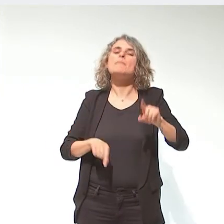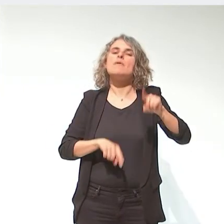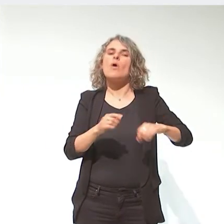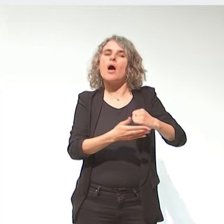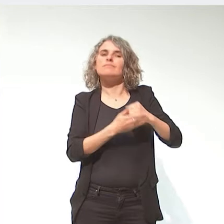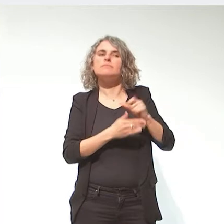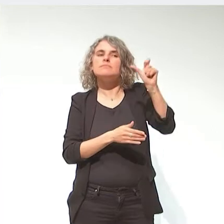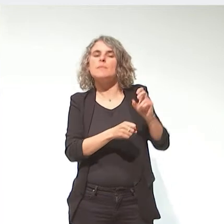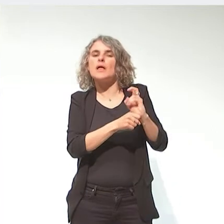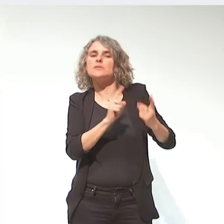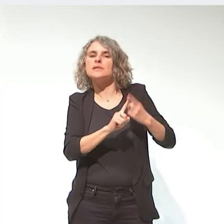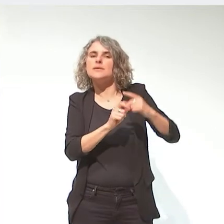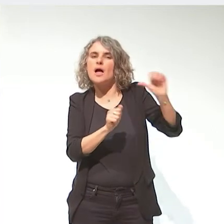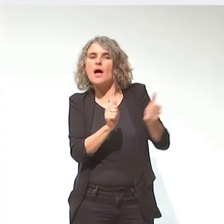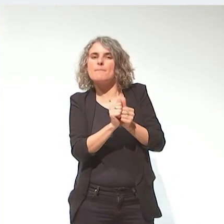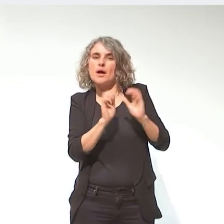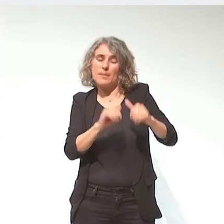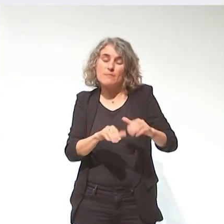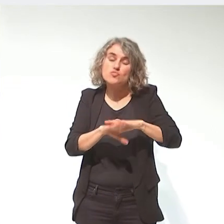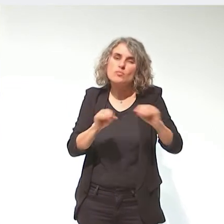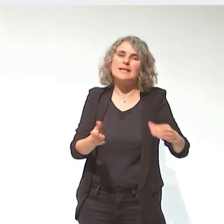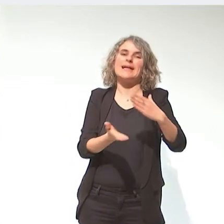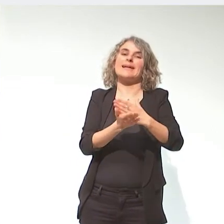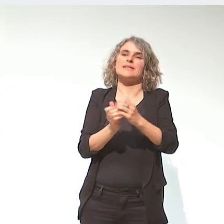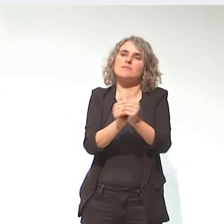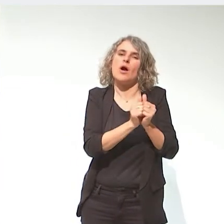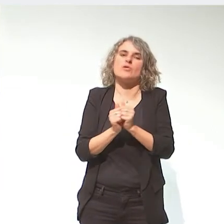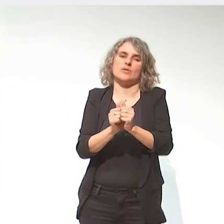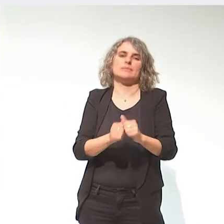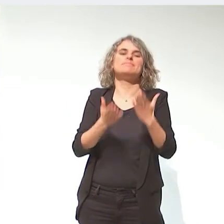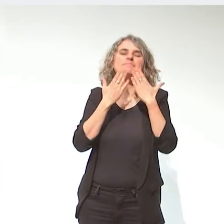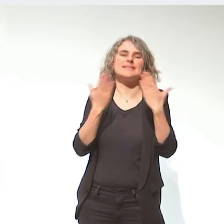to be. Thank you. Merci beaucoup. On reviendra.